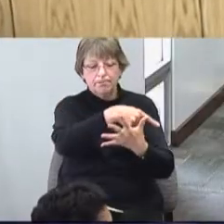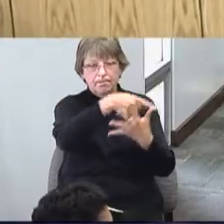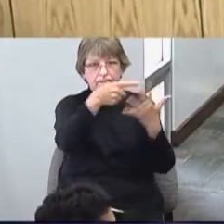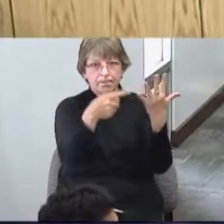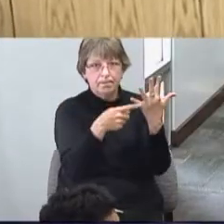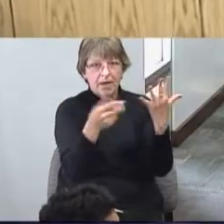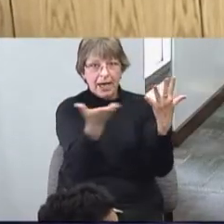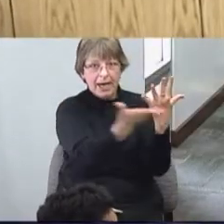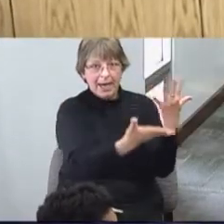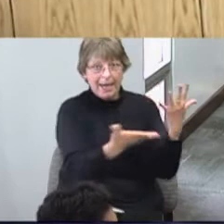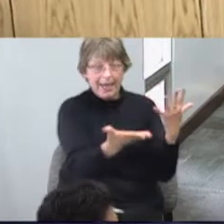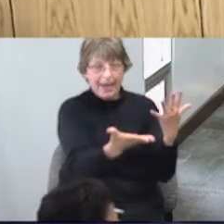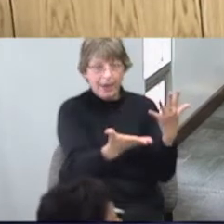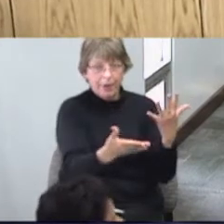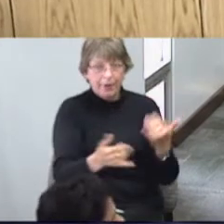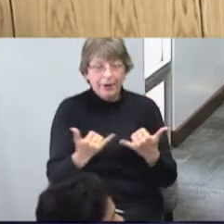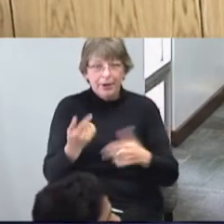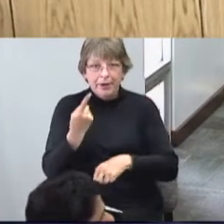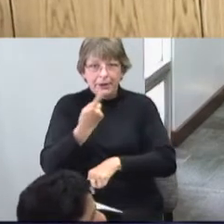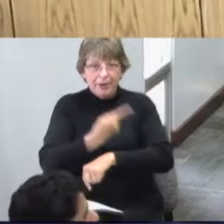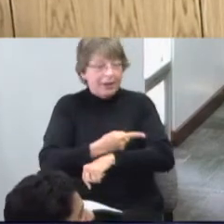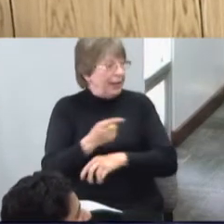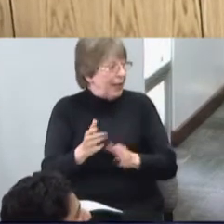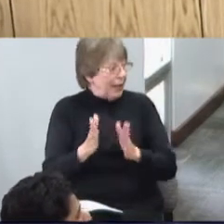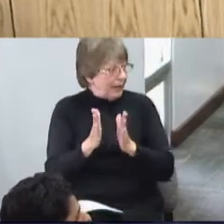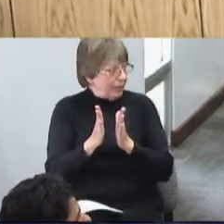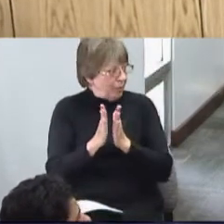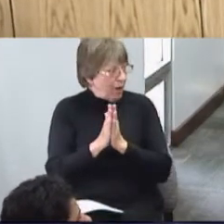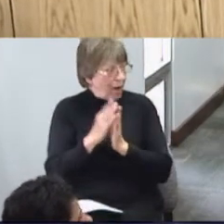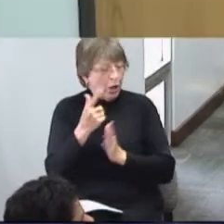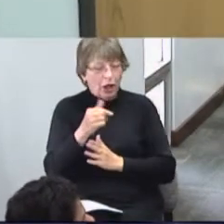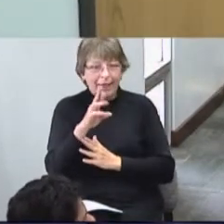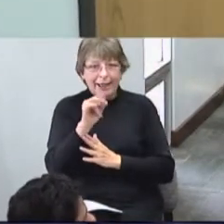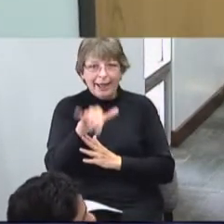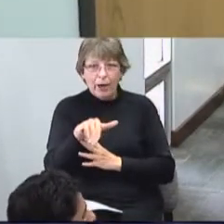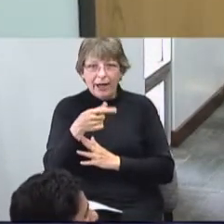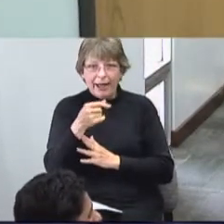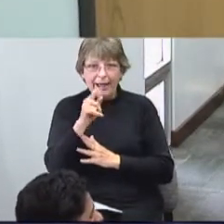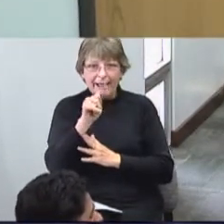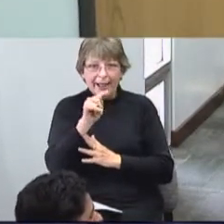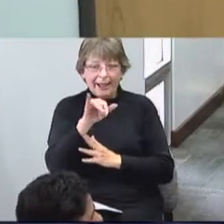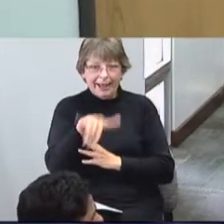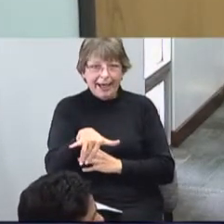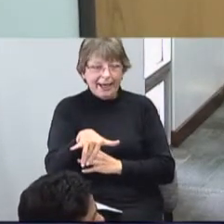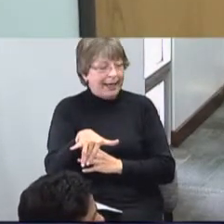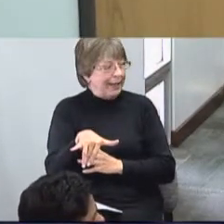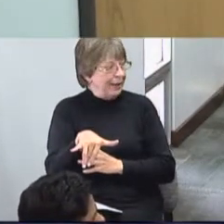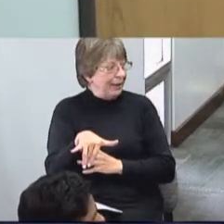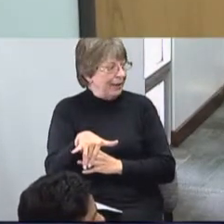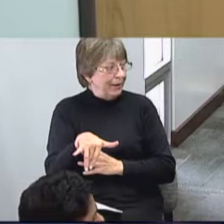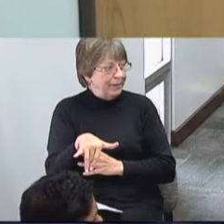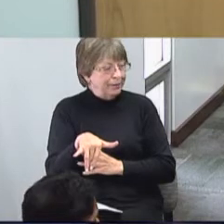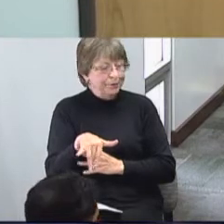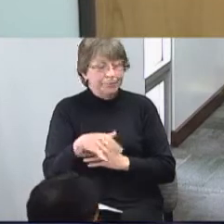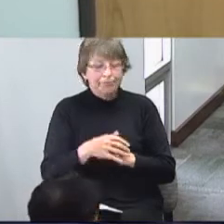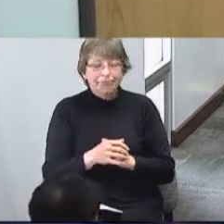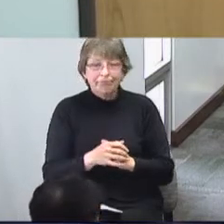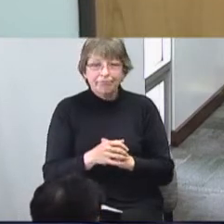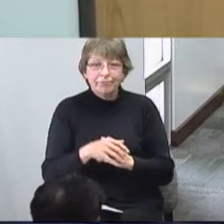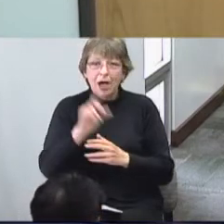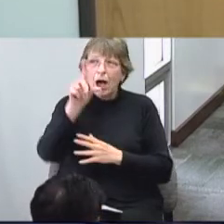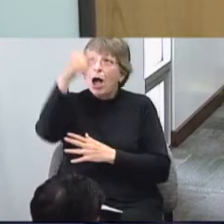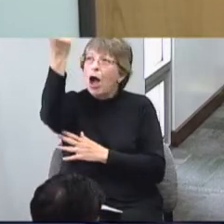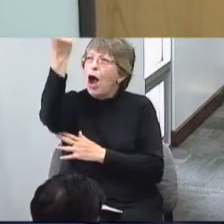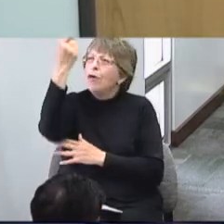Today's prayer will be given by Gary Getting of Hutchinson Friends Church. Thank you, Gary. You're welcome. Shall we pray? Our gracious